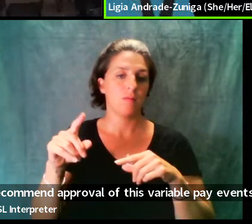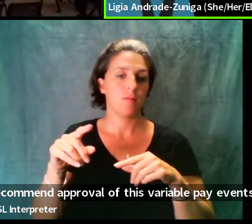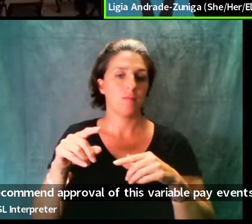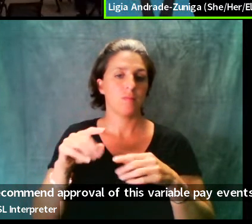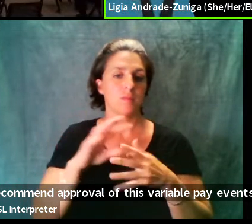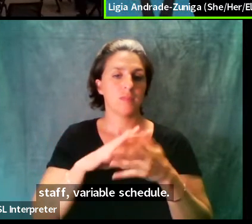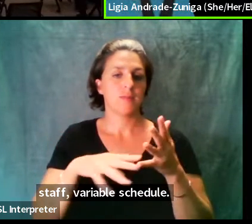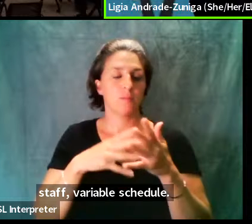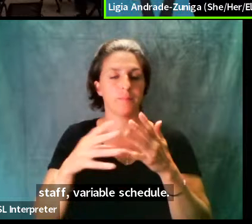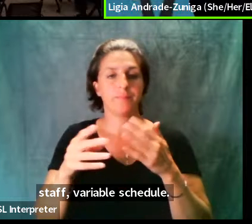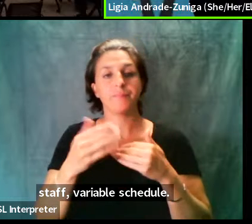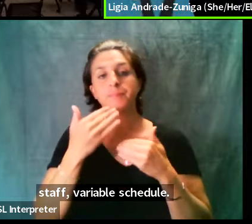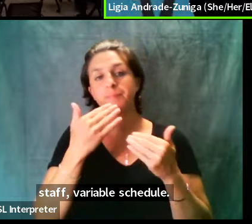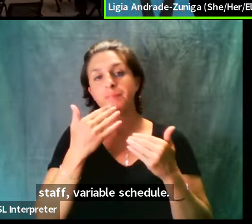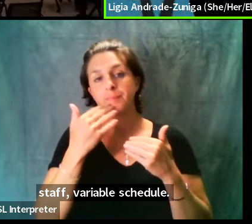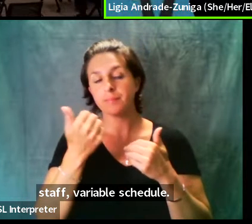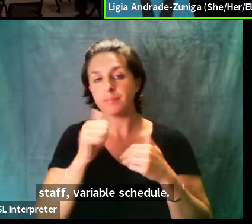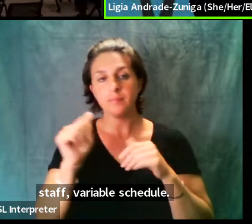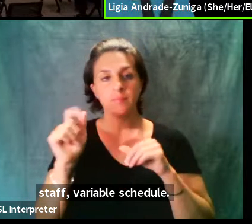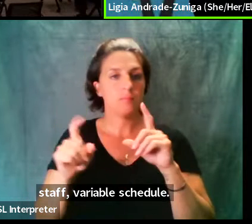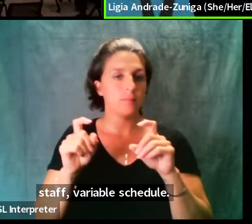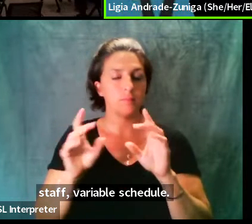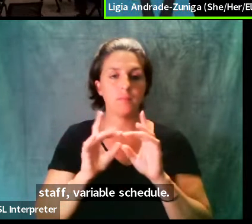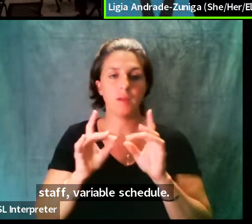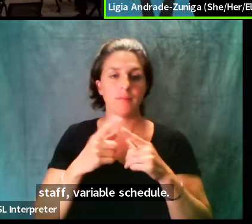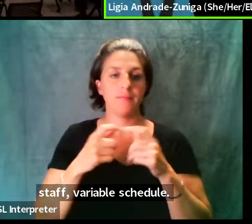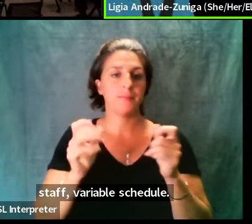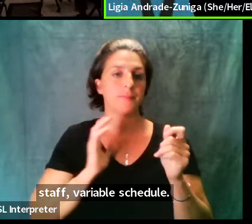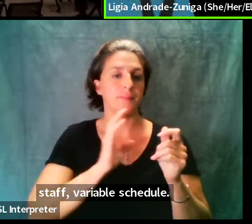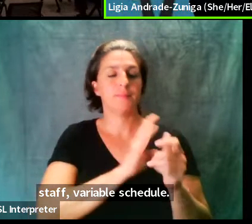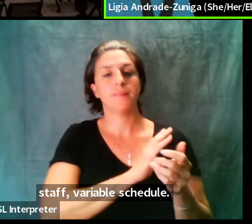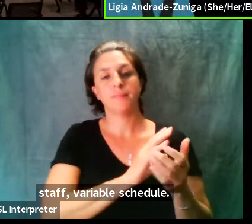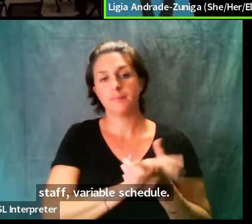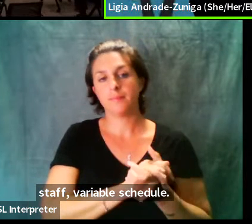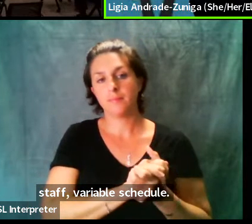Thank you. Are there any questions or comments from the board?